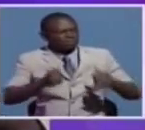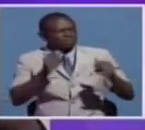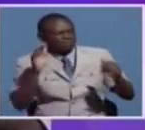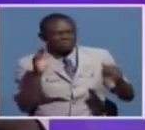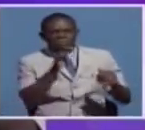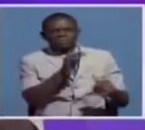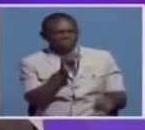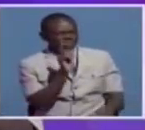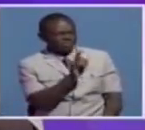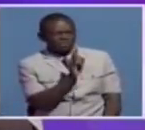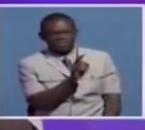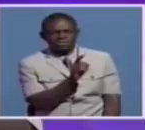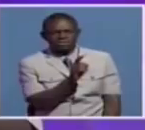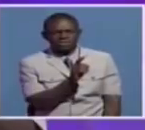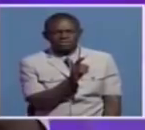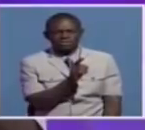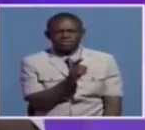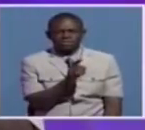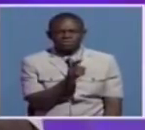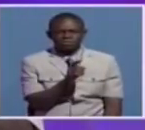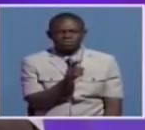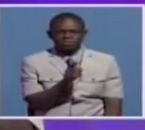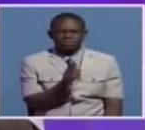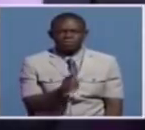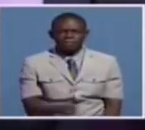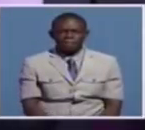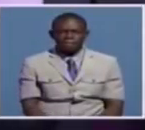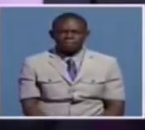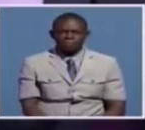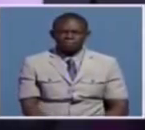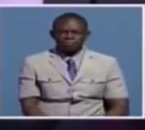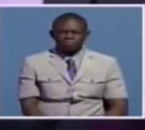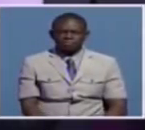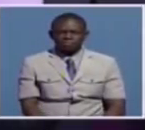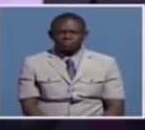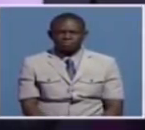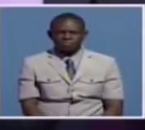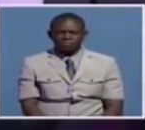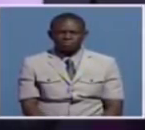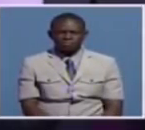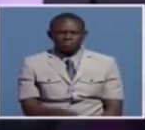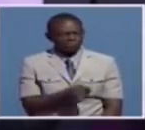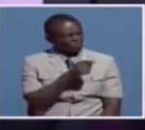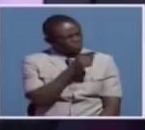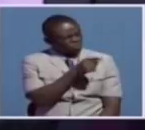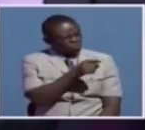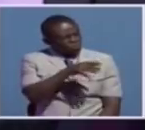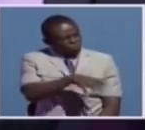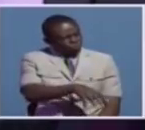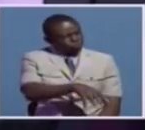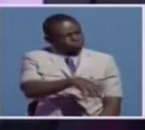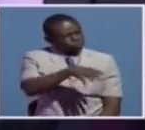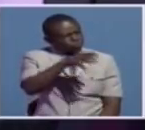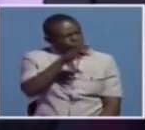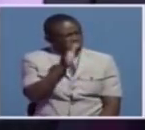that desire for freedom was very much that we could feel the wave. How did this impact on your growing up? I know your